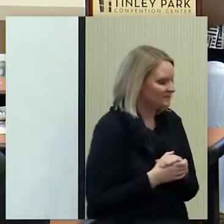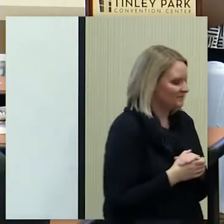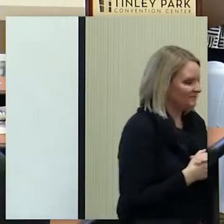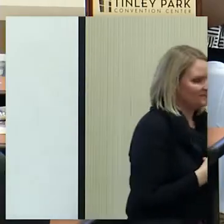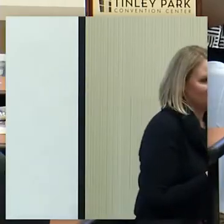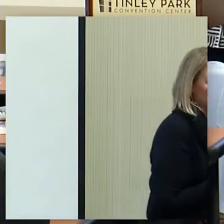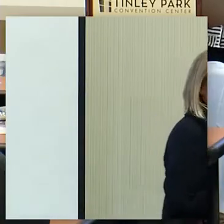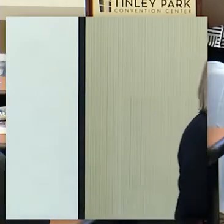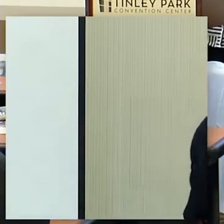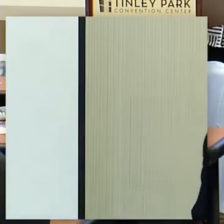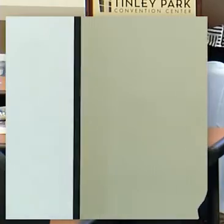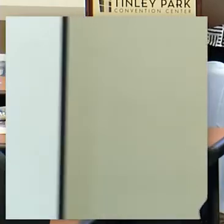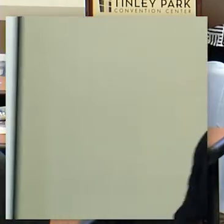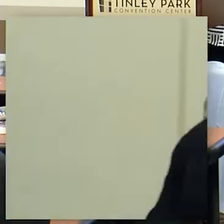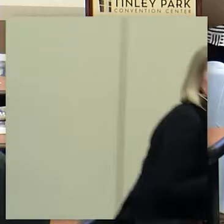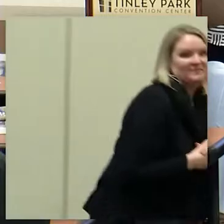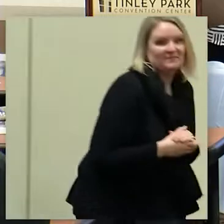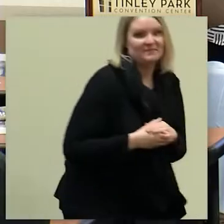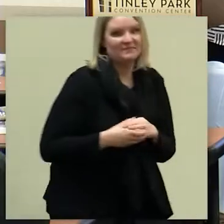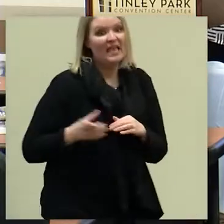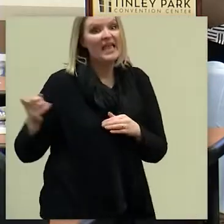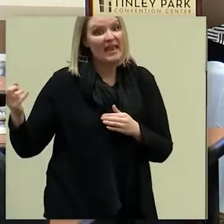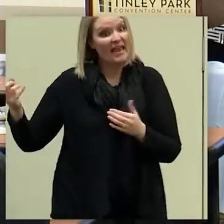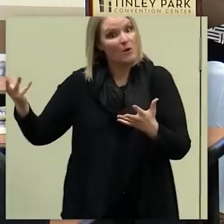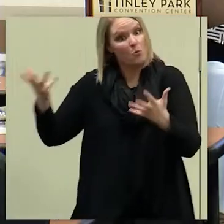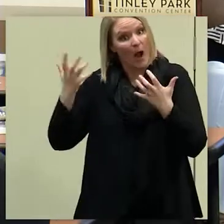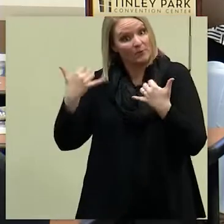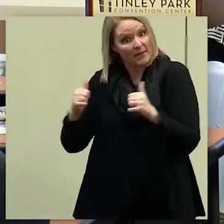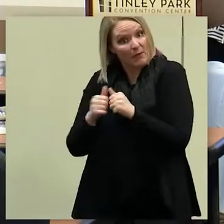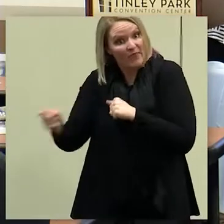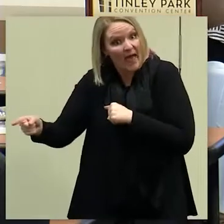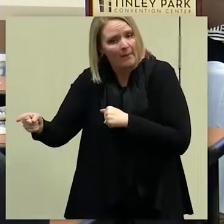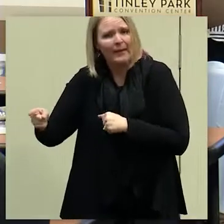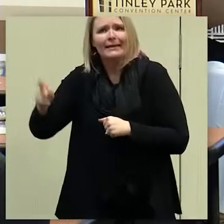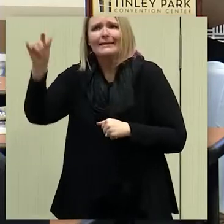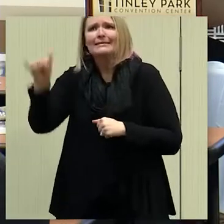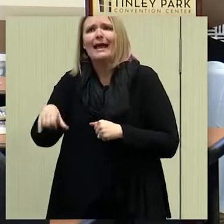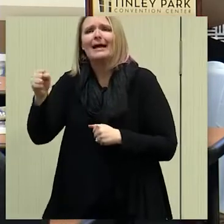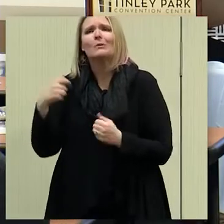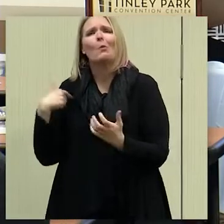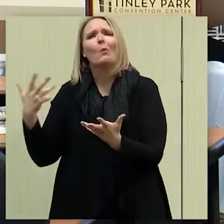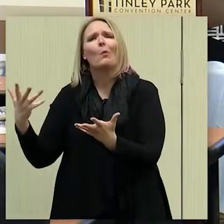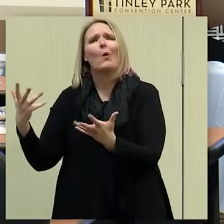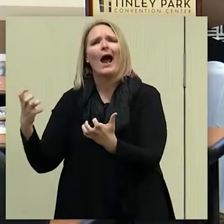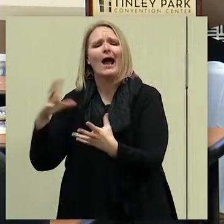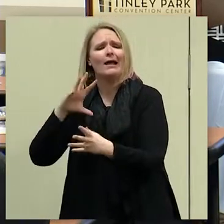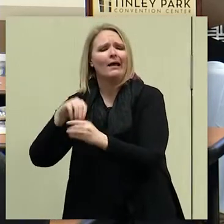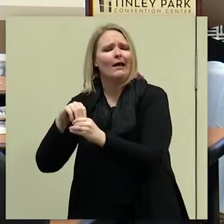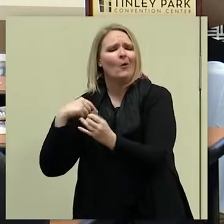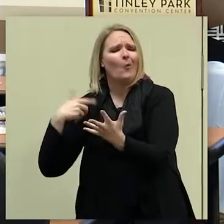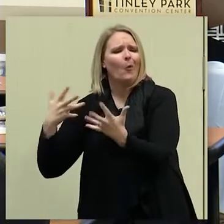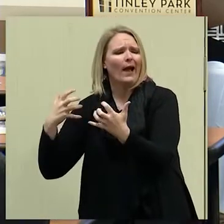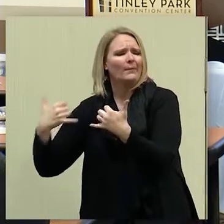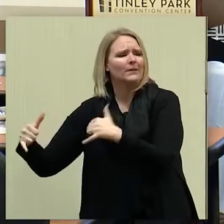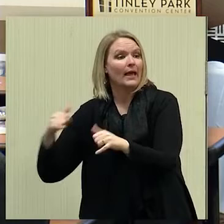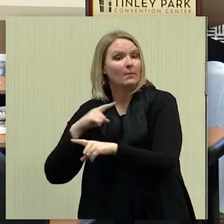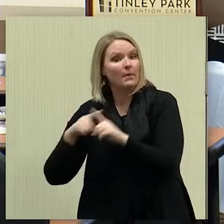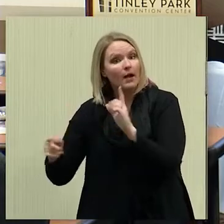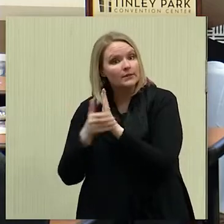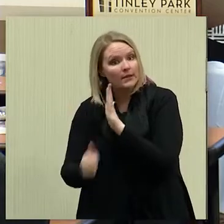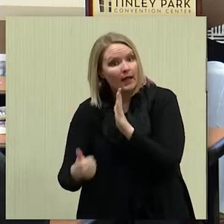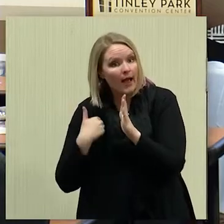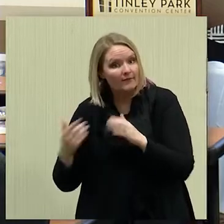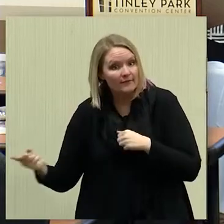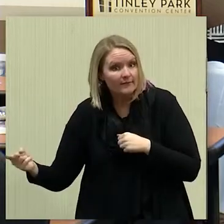think that guy wants to play with them? So bad, right? He wants to be in there, he wants to play, but does he have the